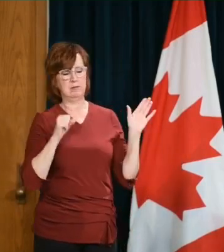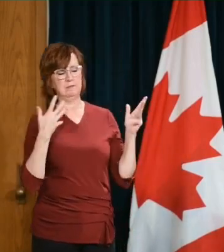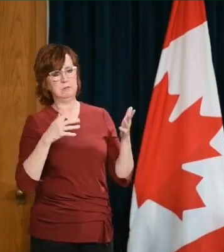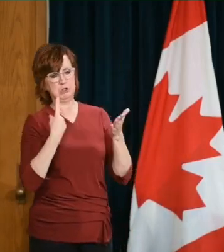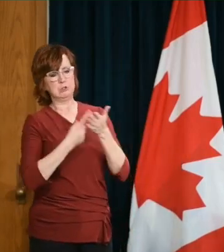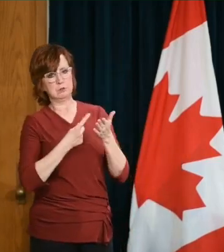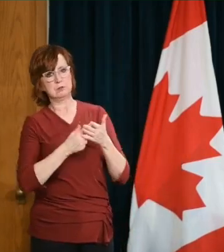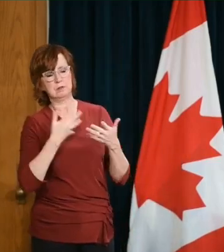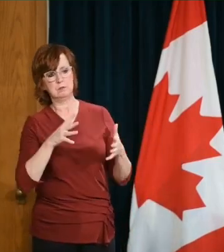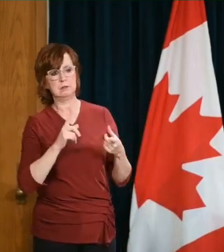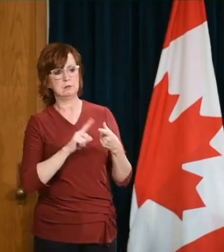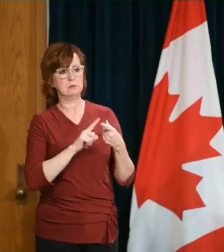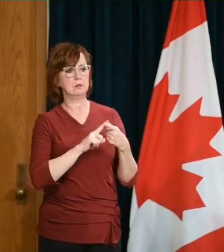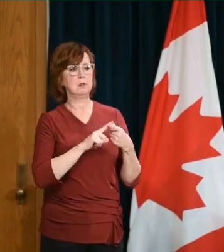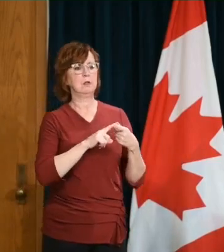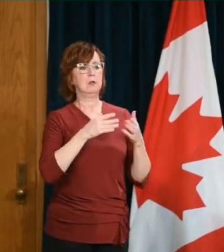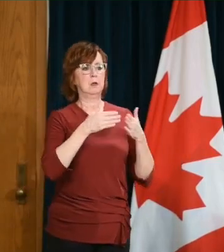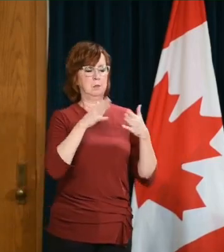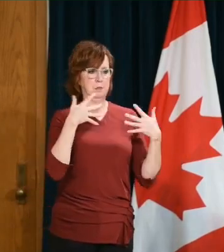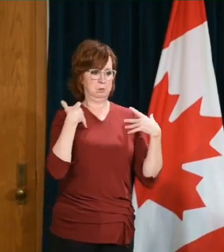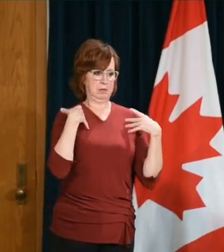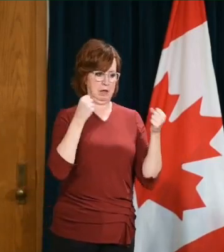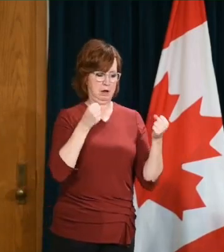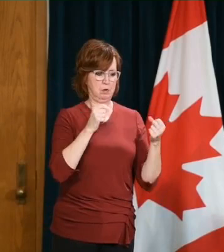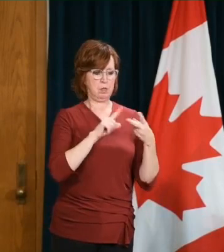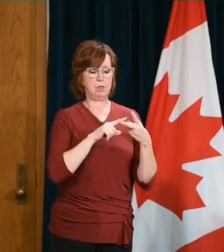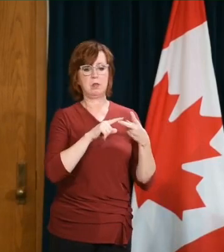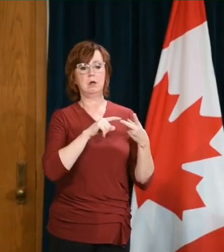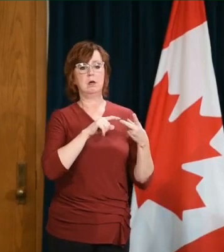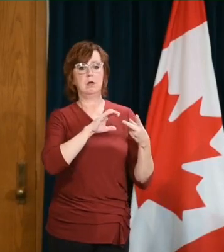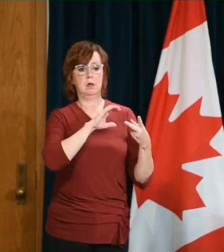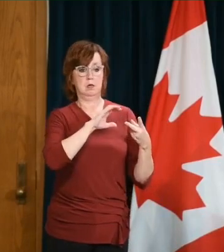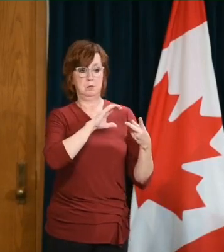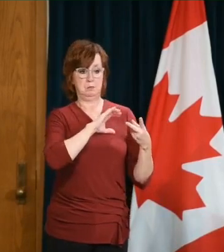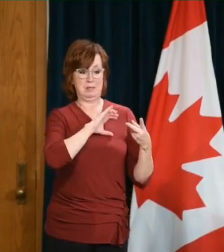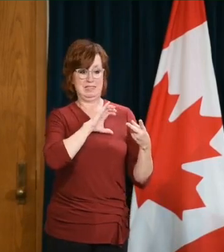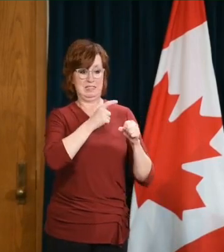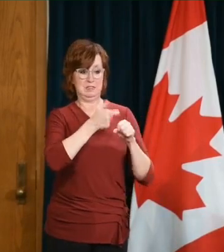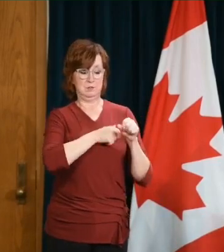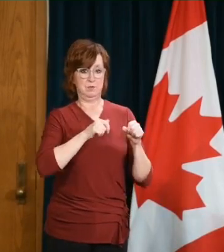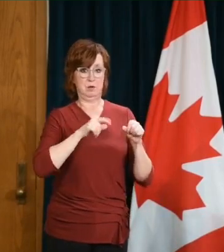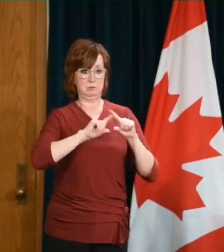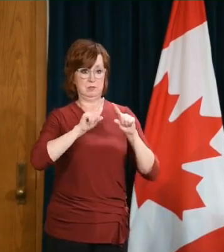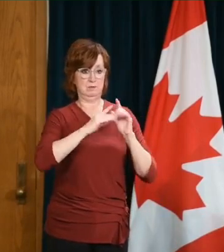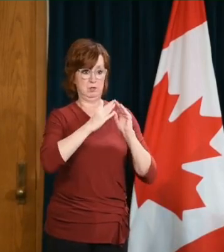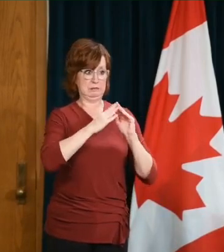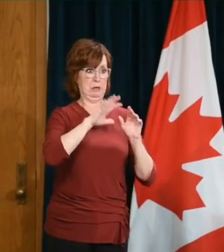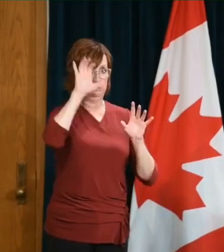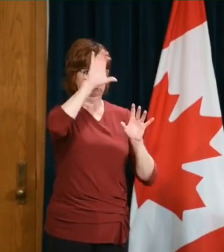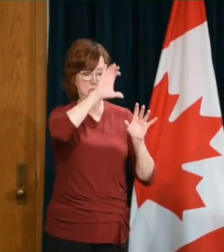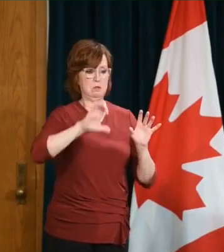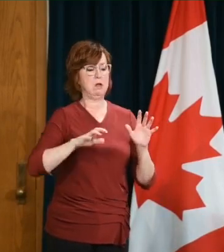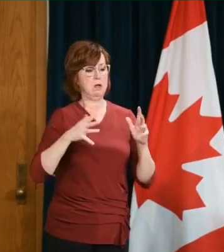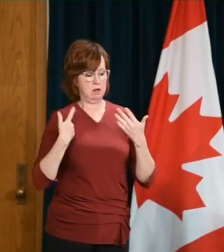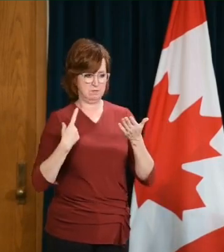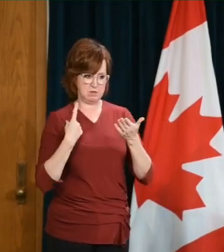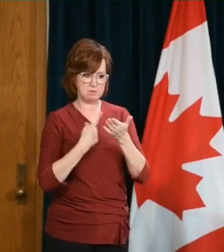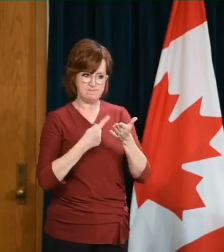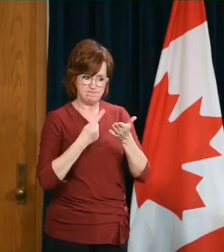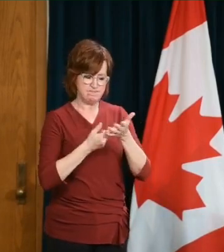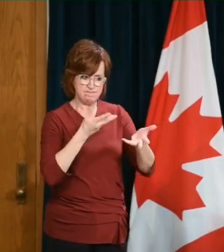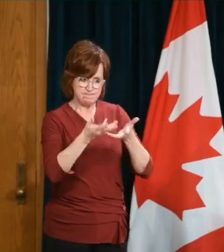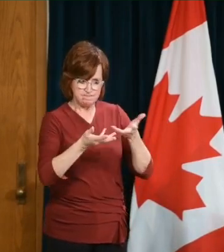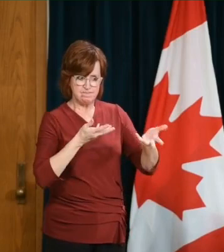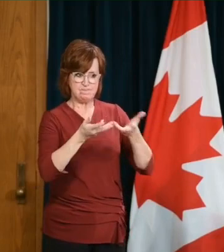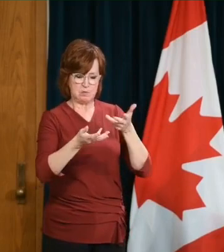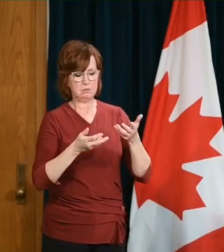Agency as well as local law enforcement and provincial law enforcement had discussed a new access point, or it was